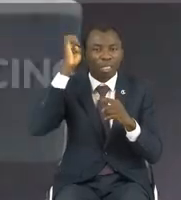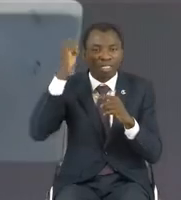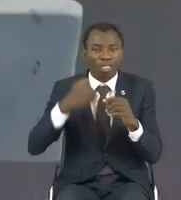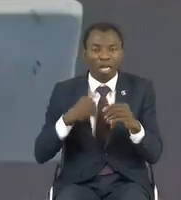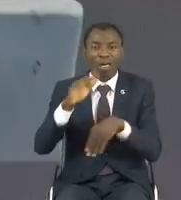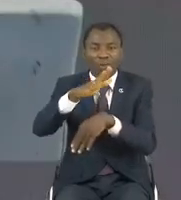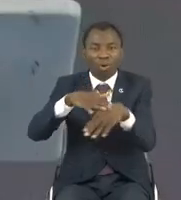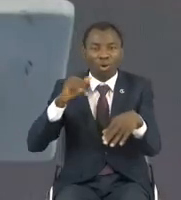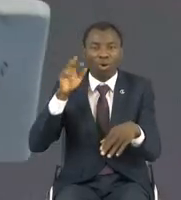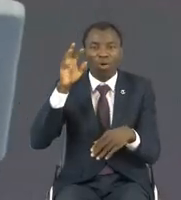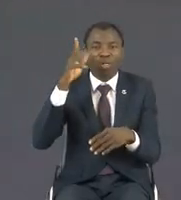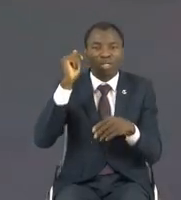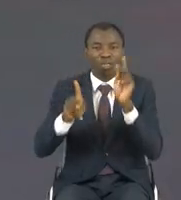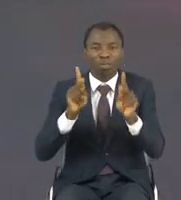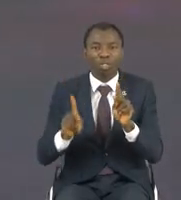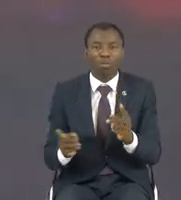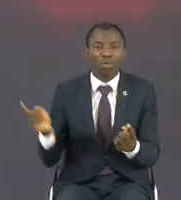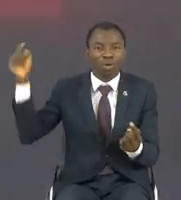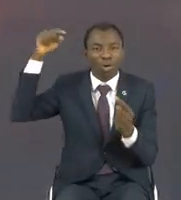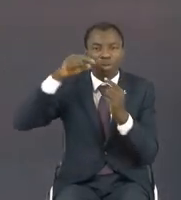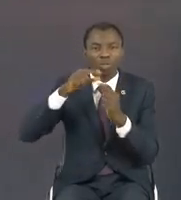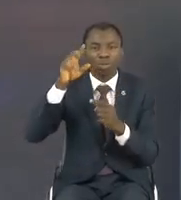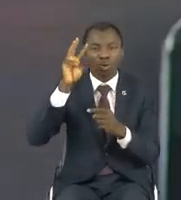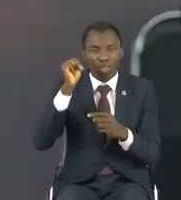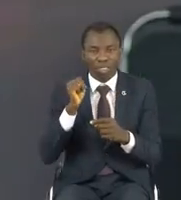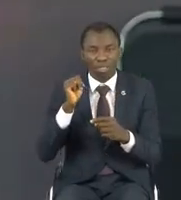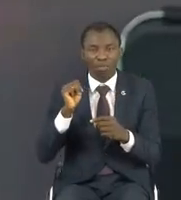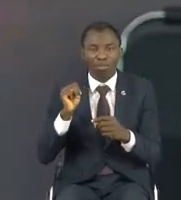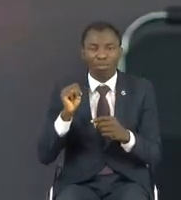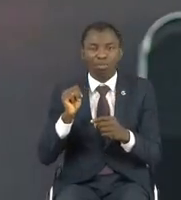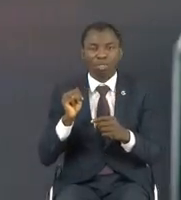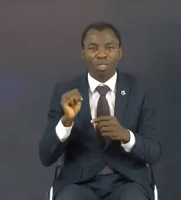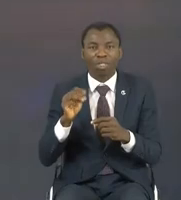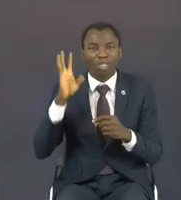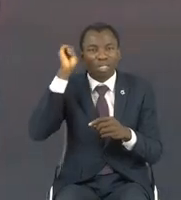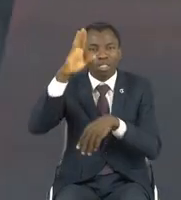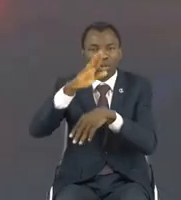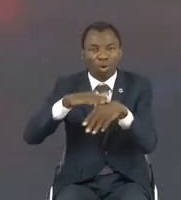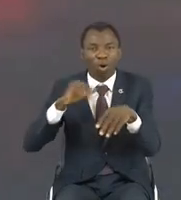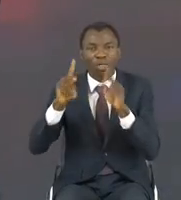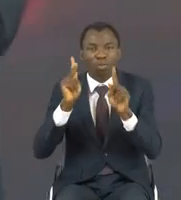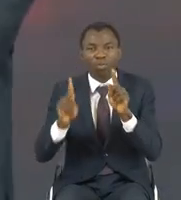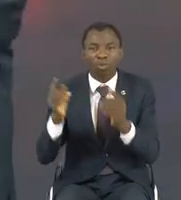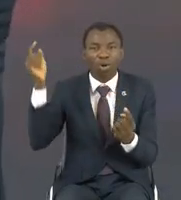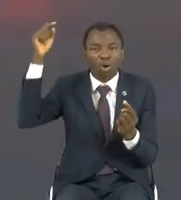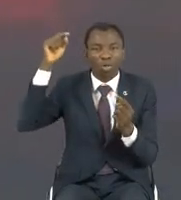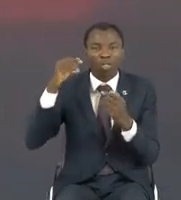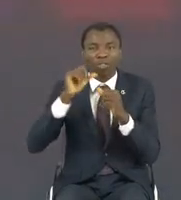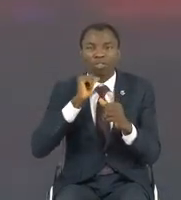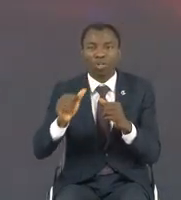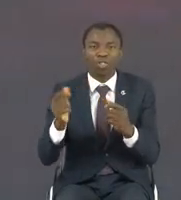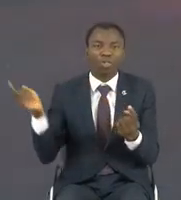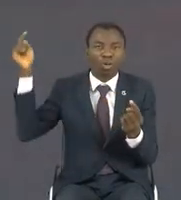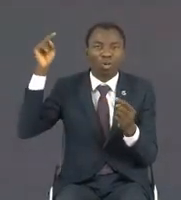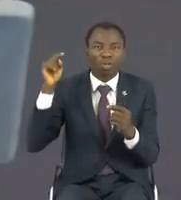called the people unto him, he called the people not unto